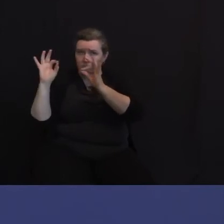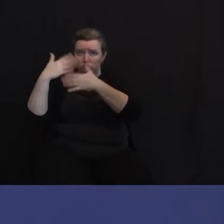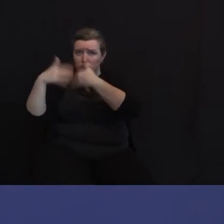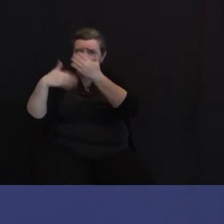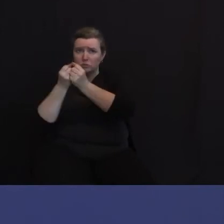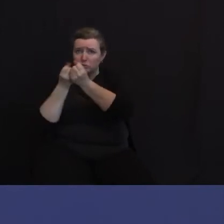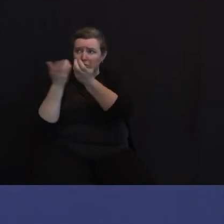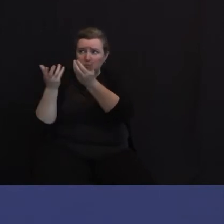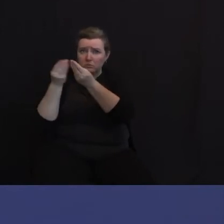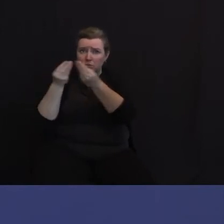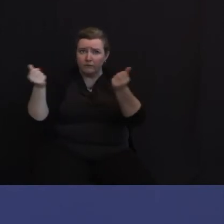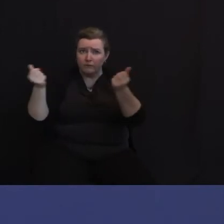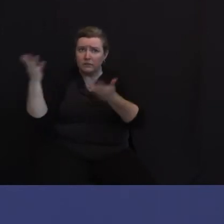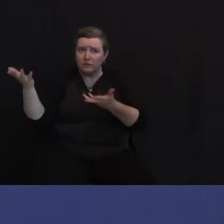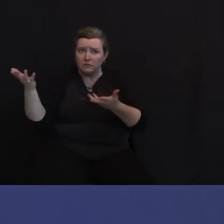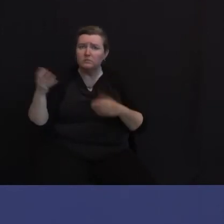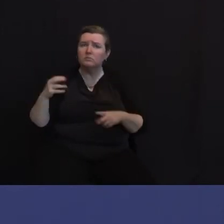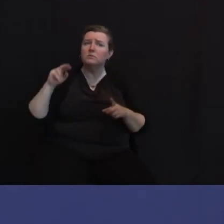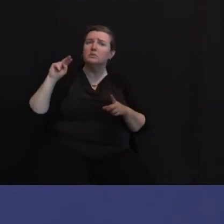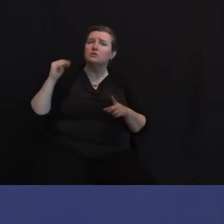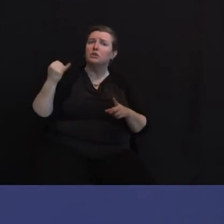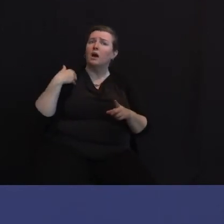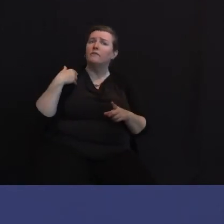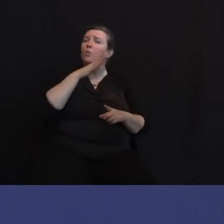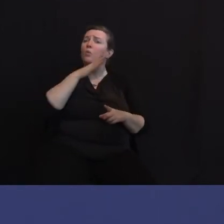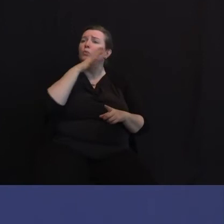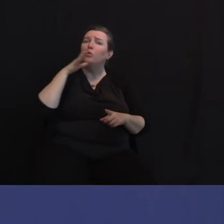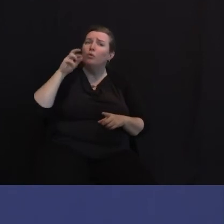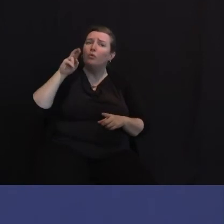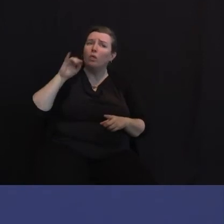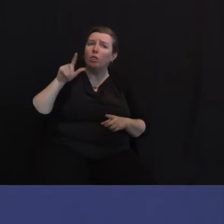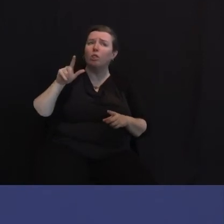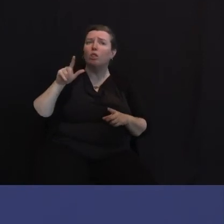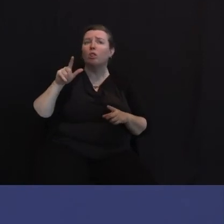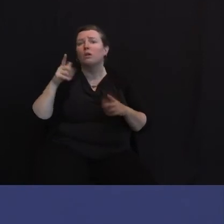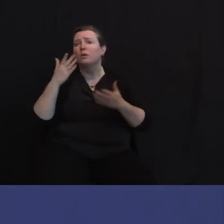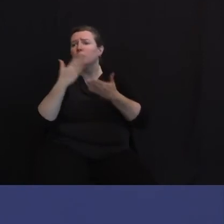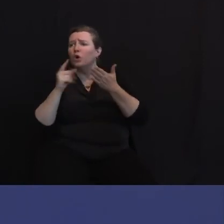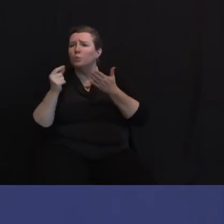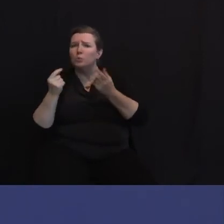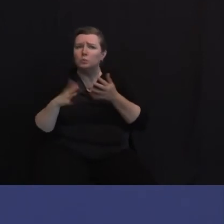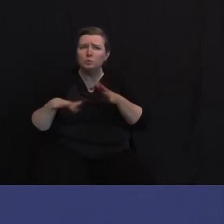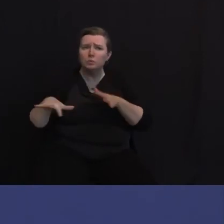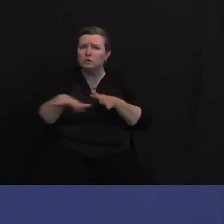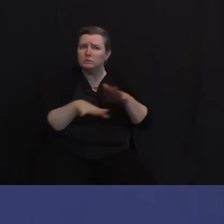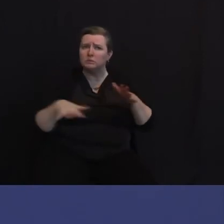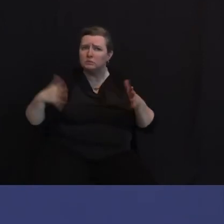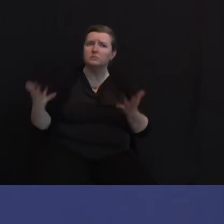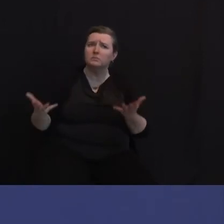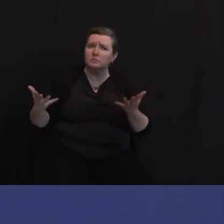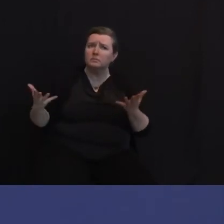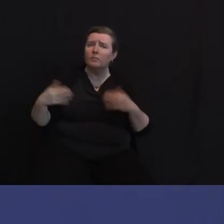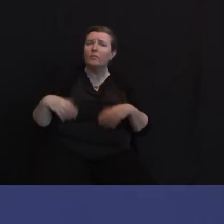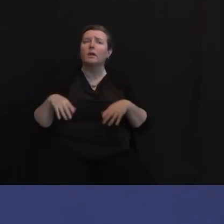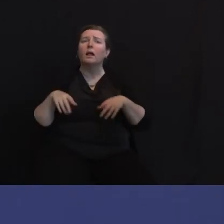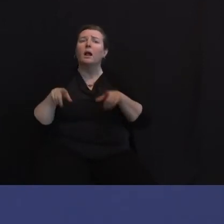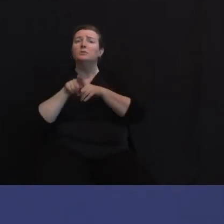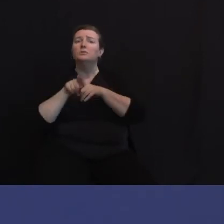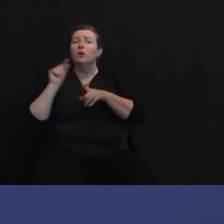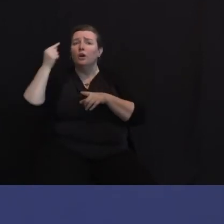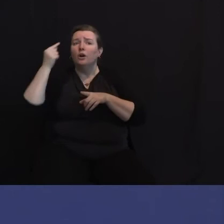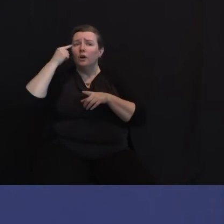rural parts of the state? And we learned yesterday that former Governor Christie was the subject of a death threat. And I'm wondering if there would